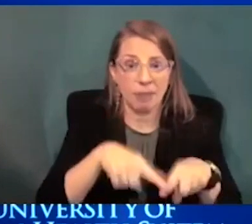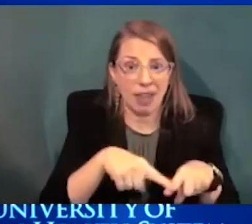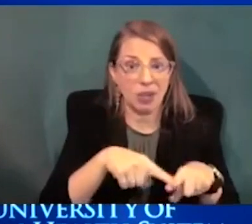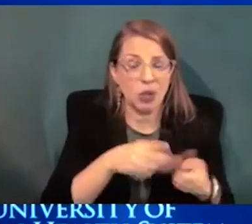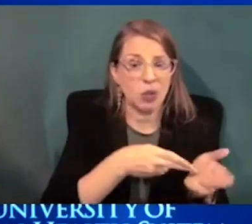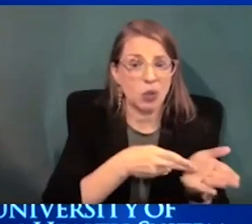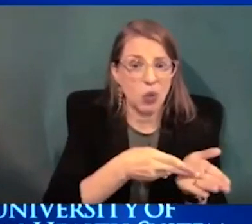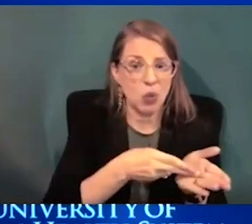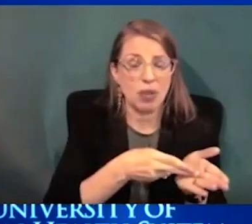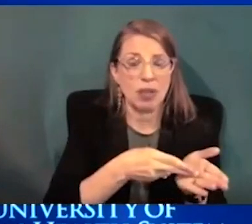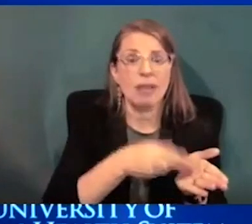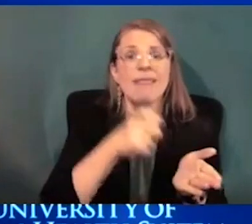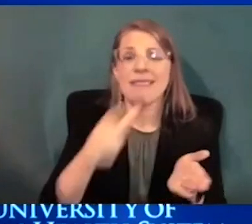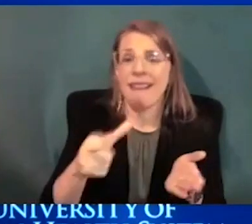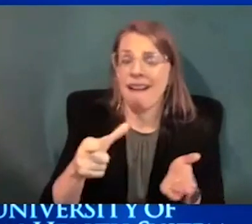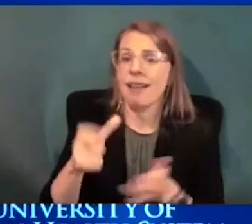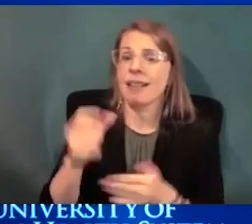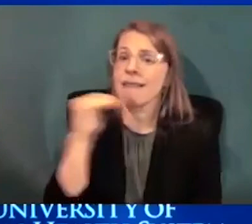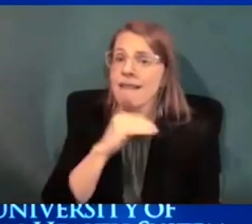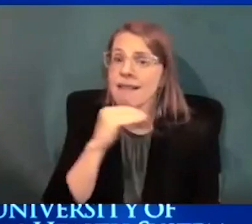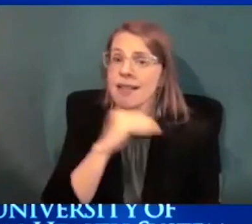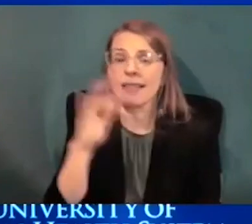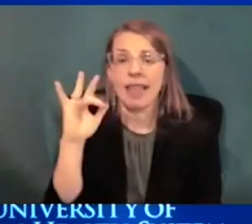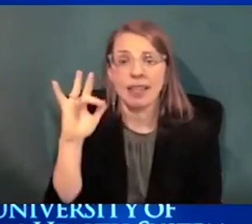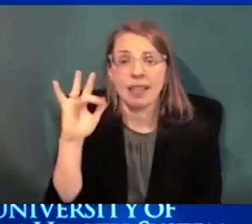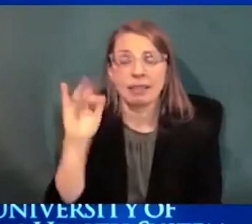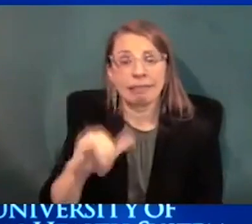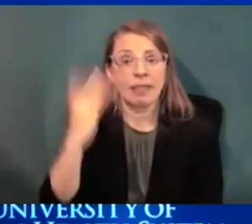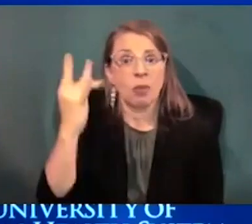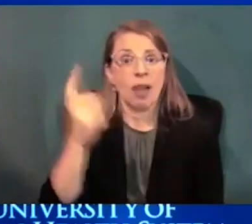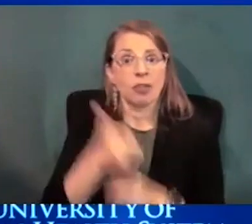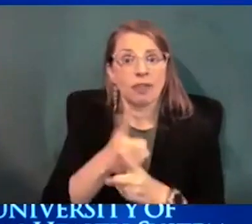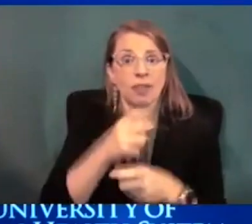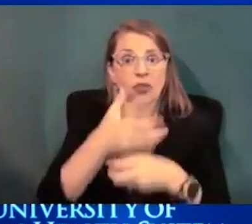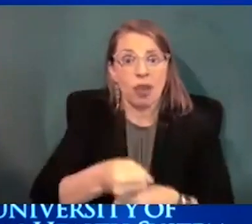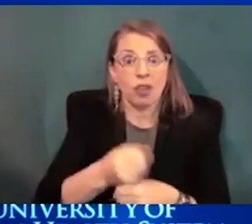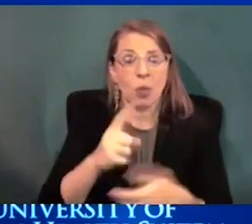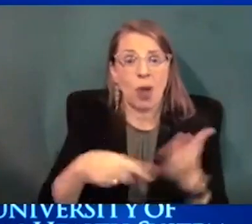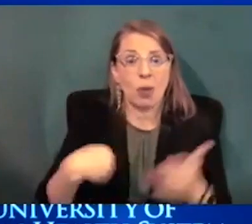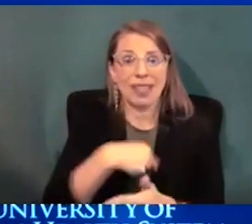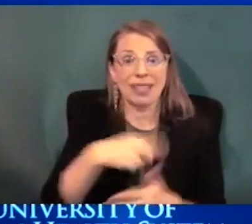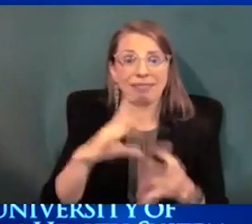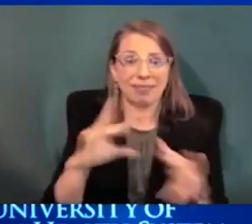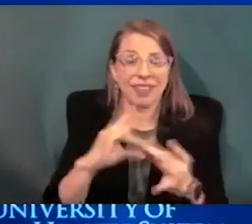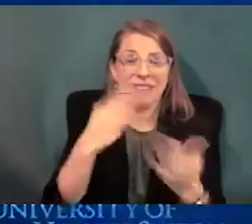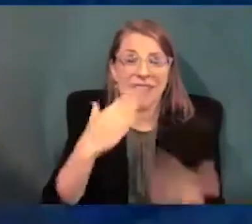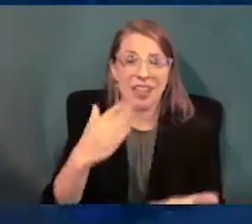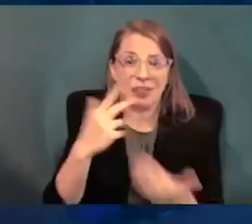And that's why you can trust what we say. We'll see you tomorrow. Thanks for being a part of our program today.